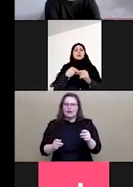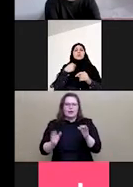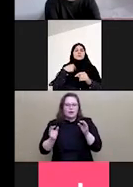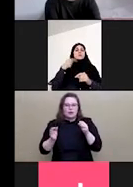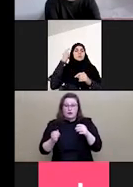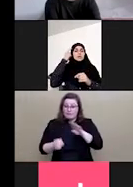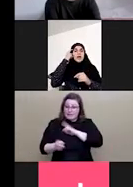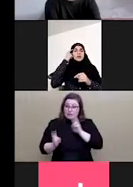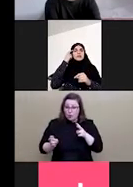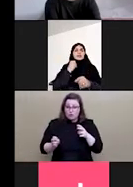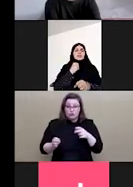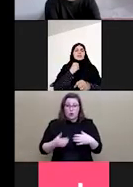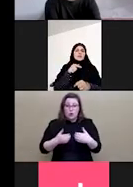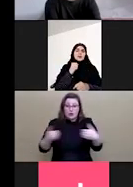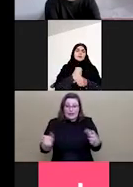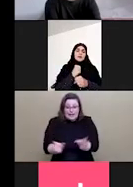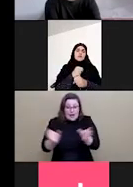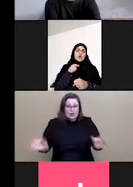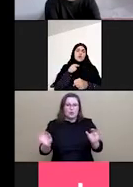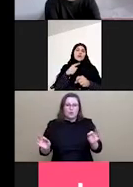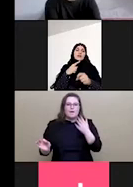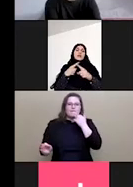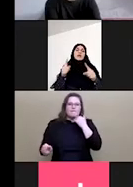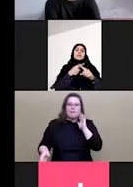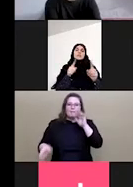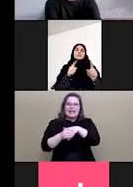the participation of persons with disabilities in